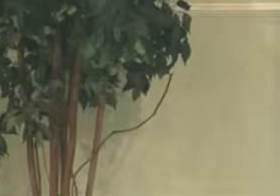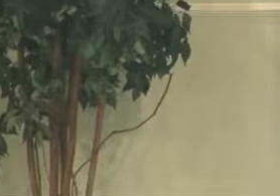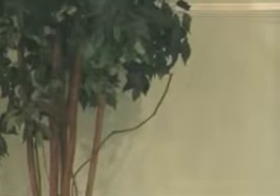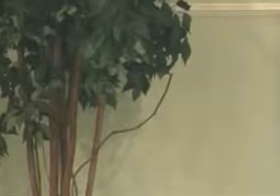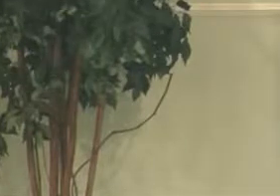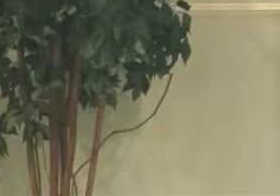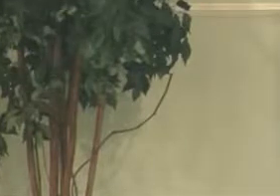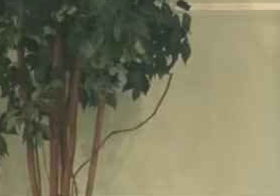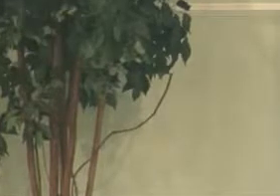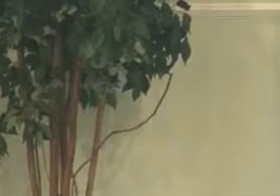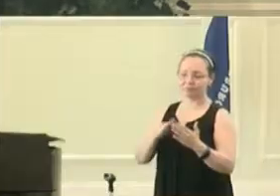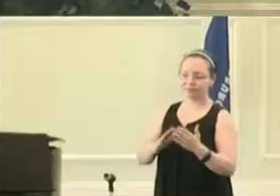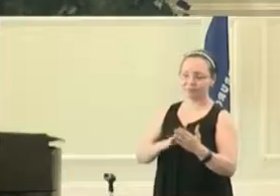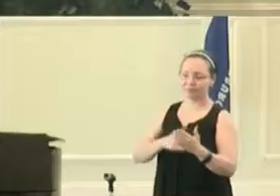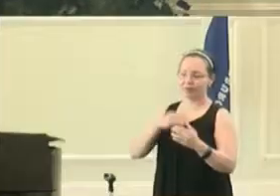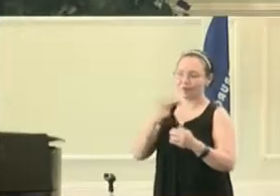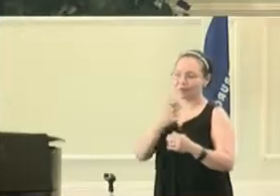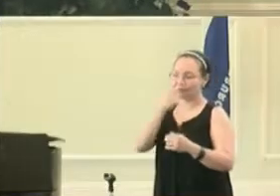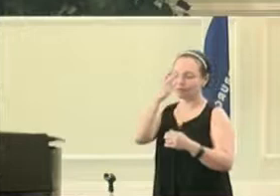See your